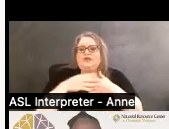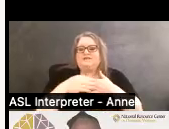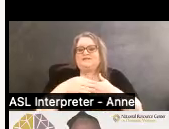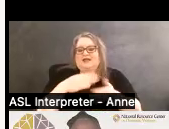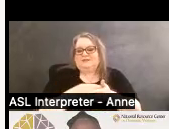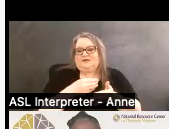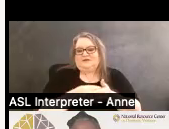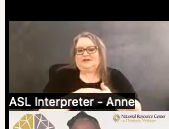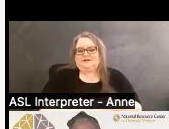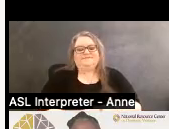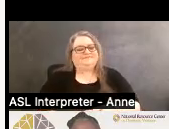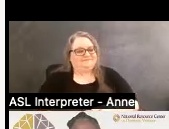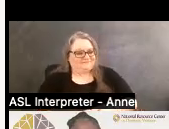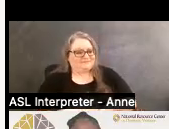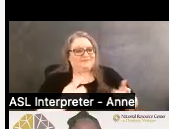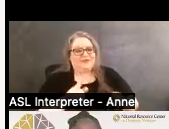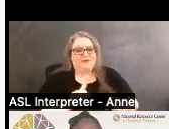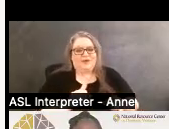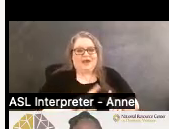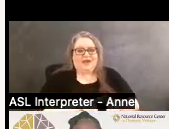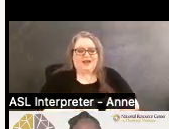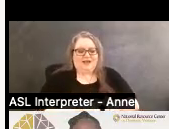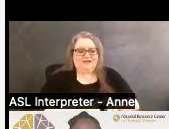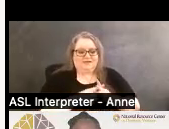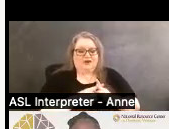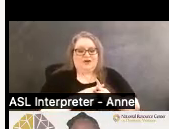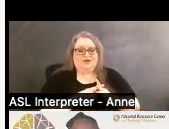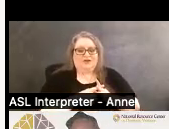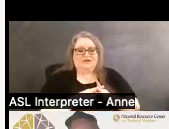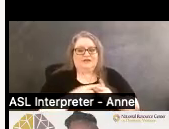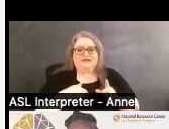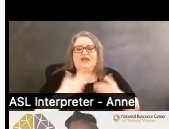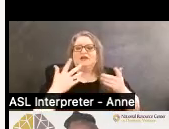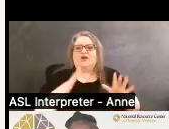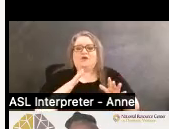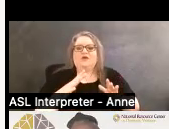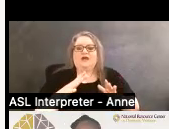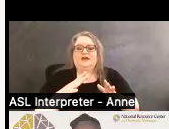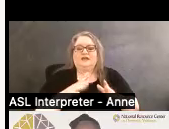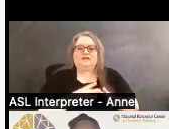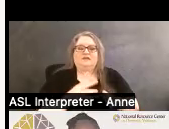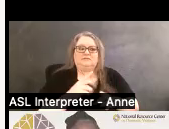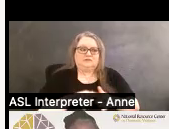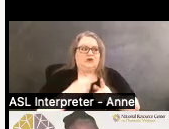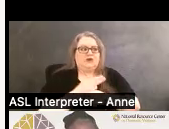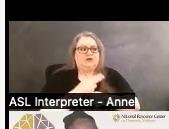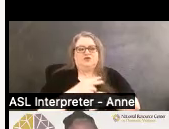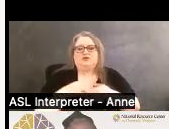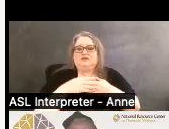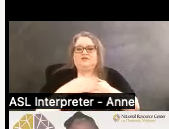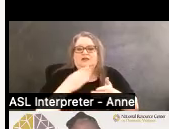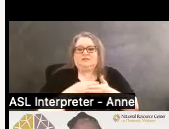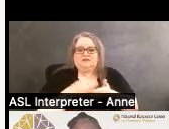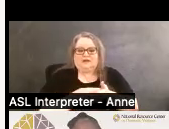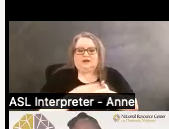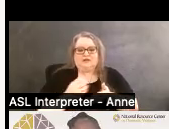When I started with GLOW Harrisburg, they had already begun using the flex funding. So